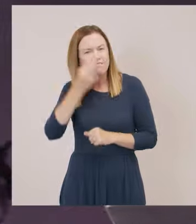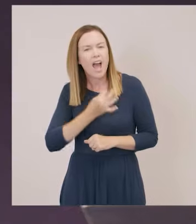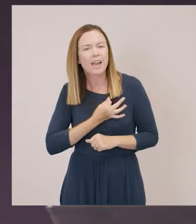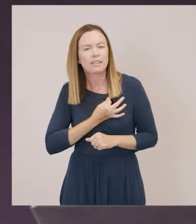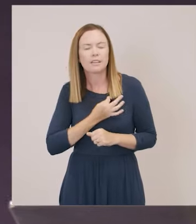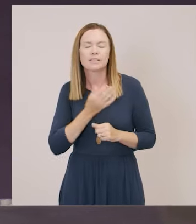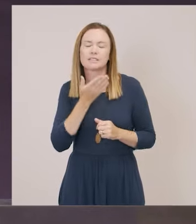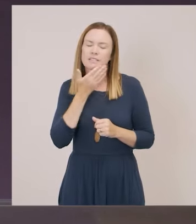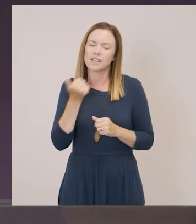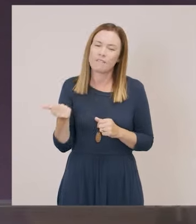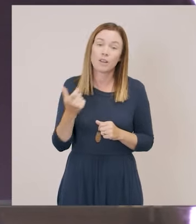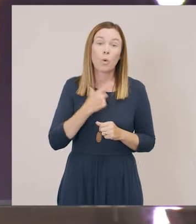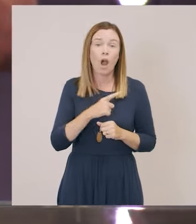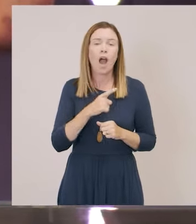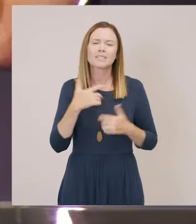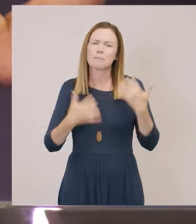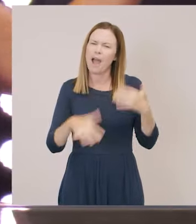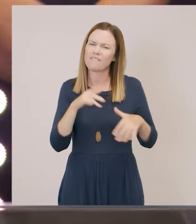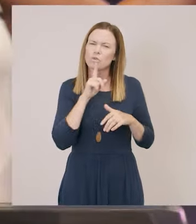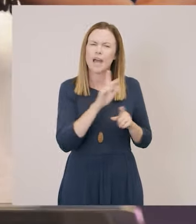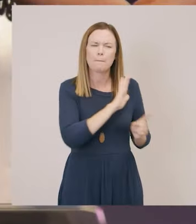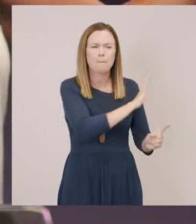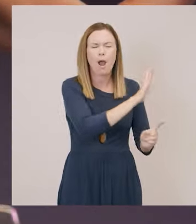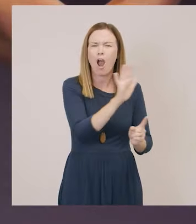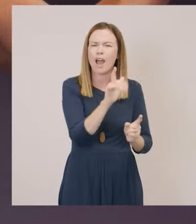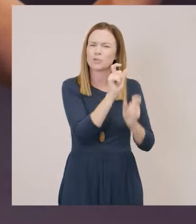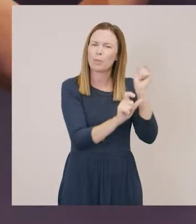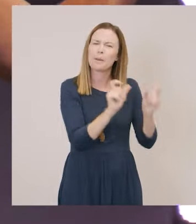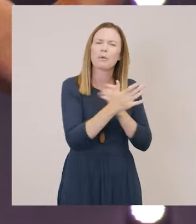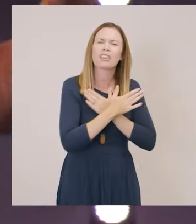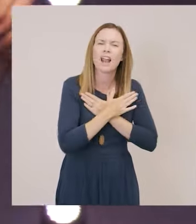saying goodbyes, they know where they're going.